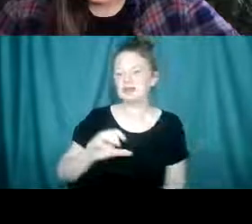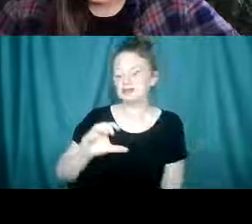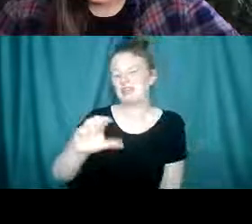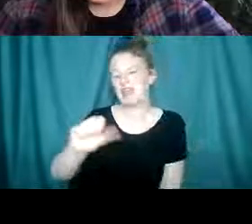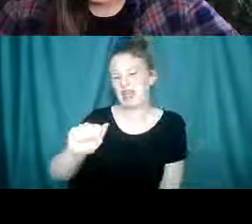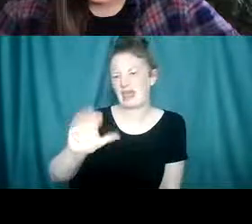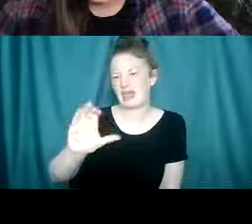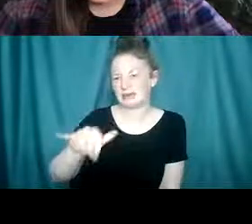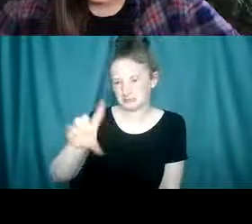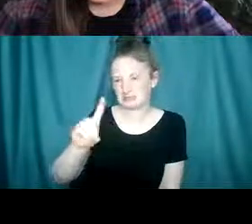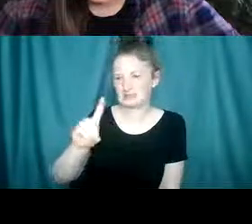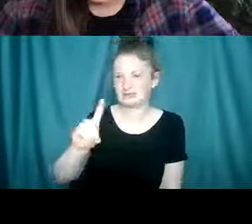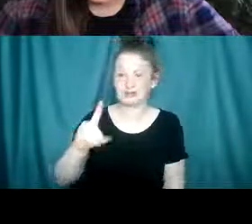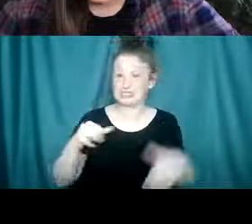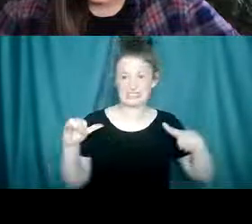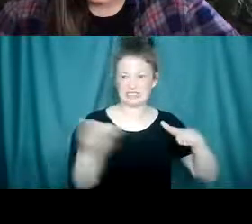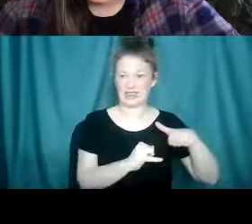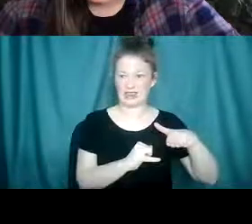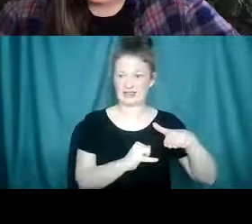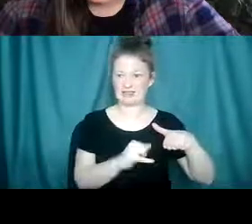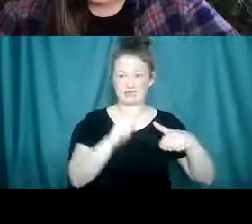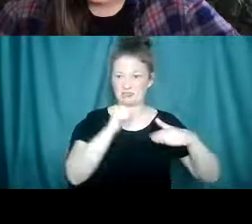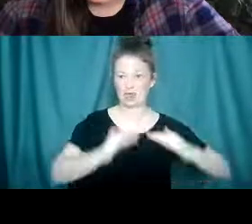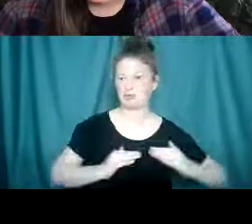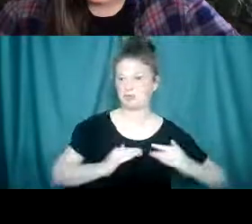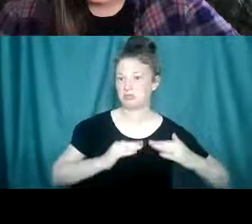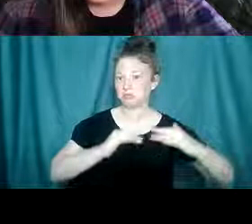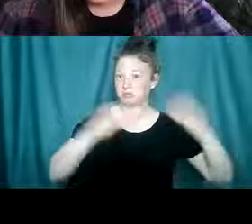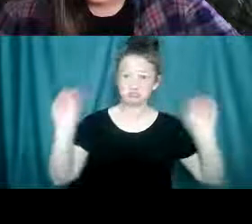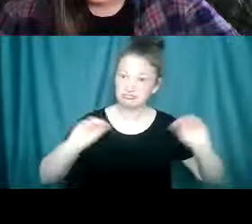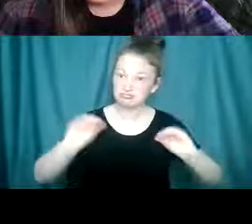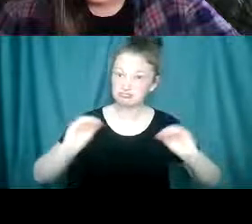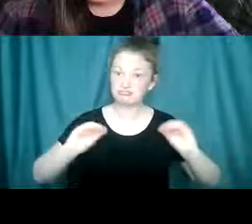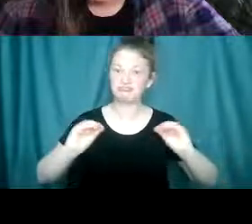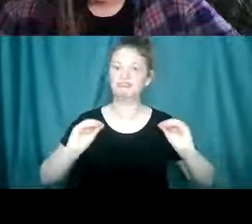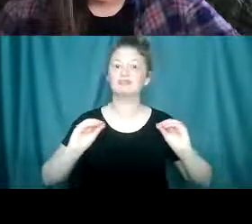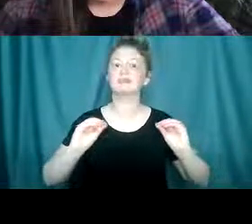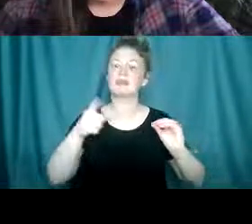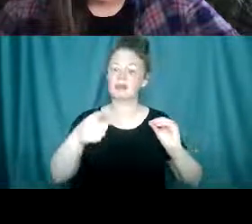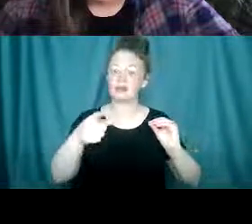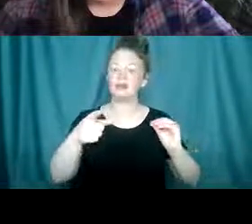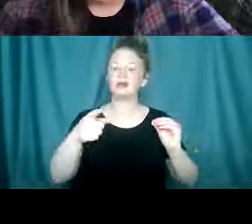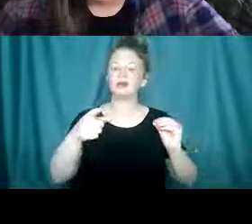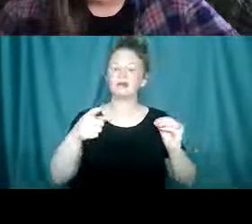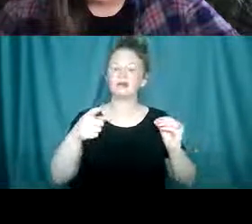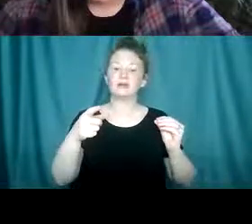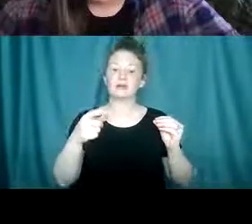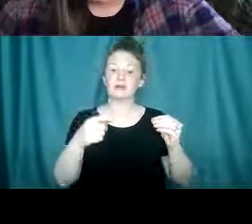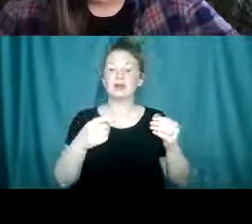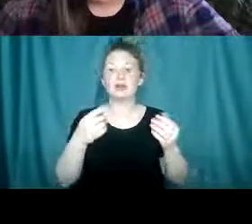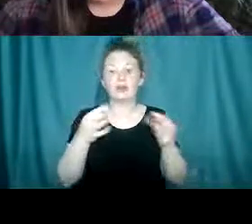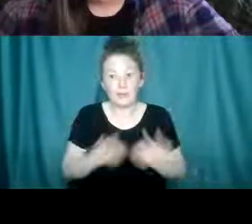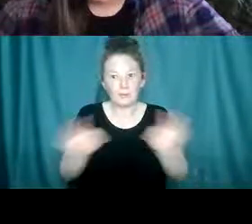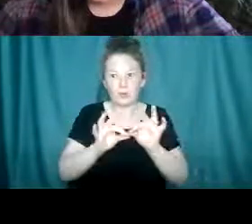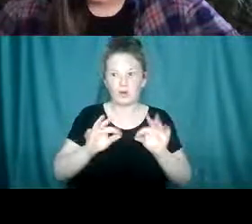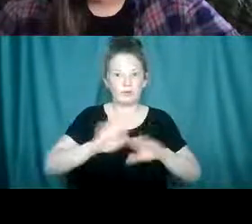just stays there. It will not come up. And then as long as we don't leak it back to the